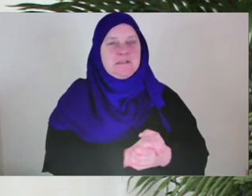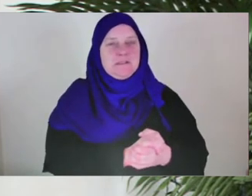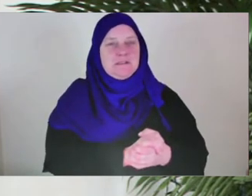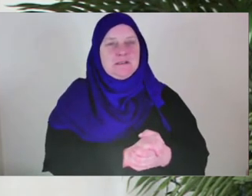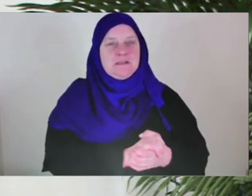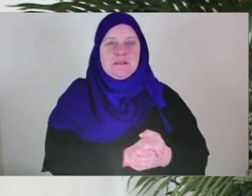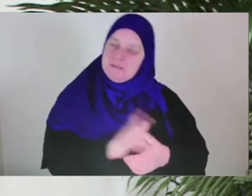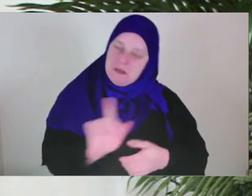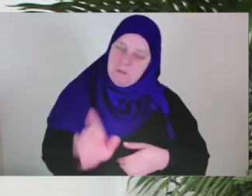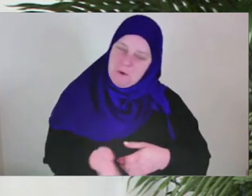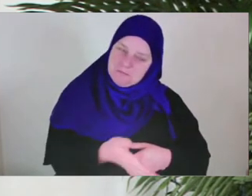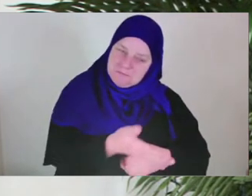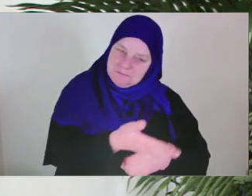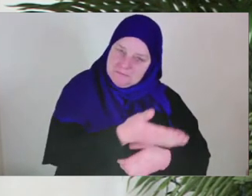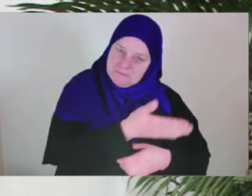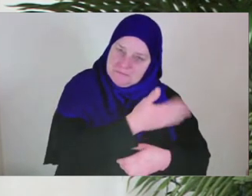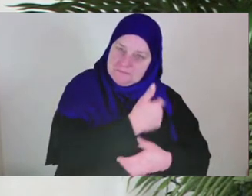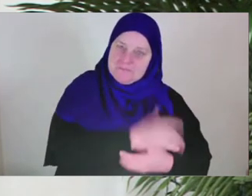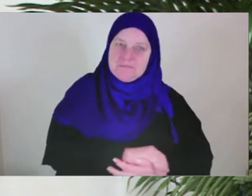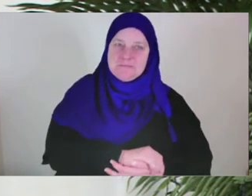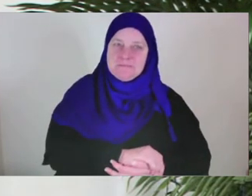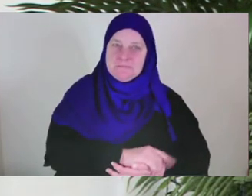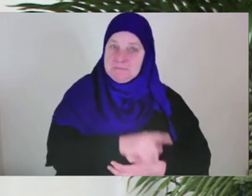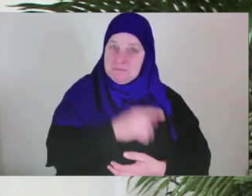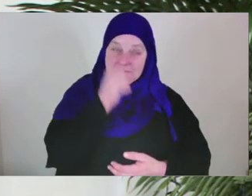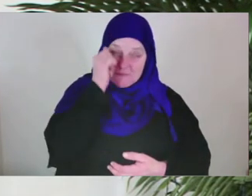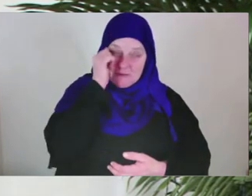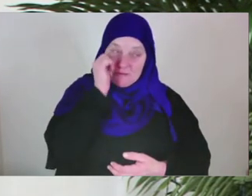you heard it because I saw you look at me. Yep.